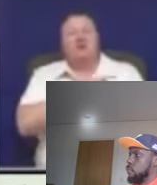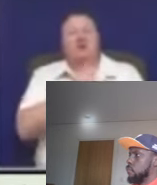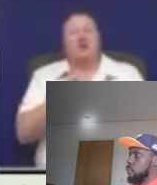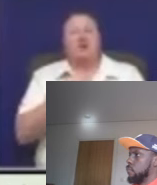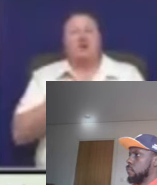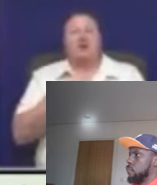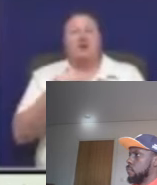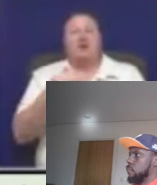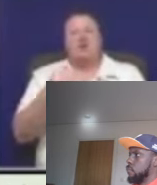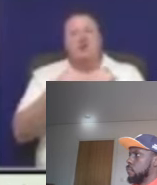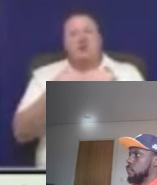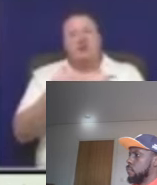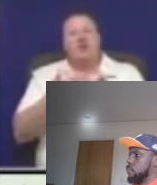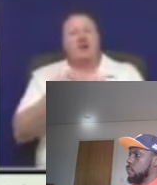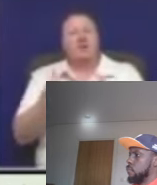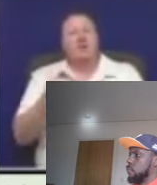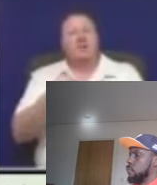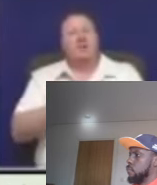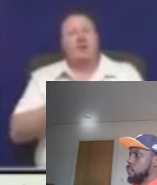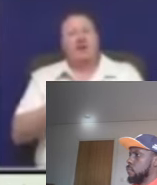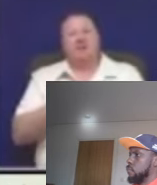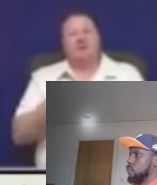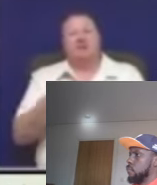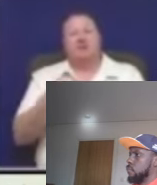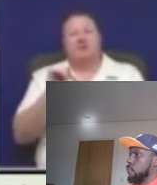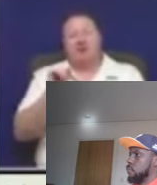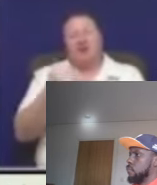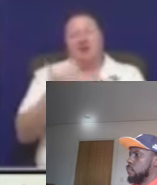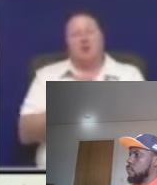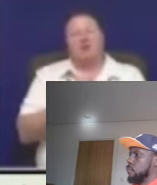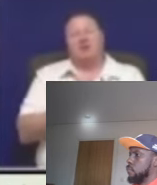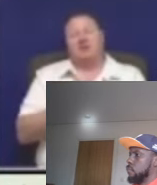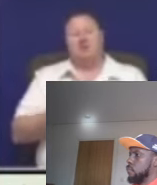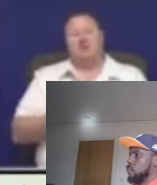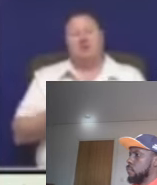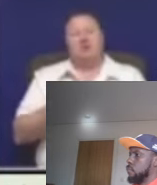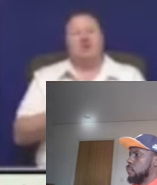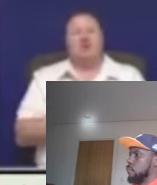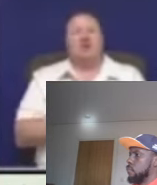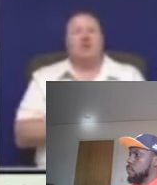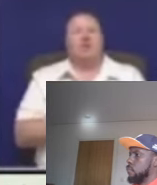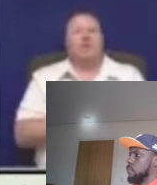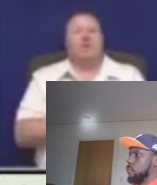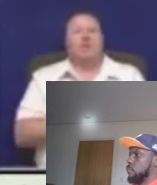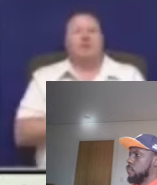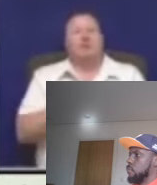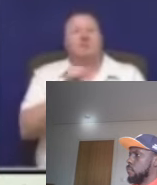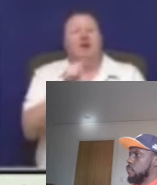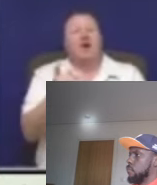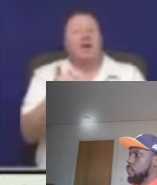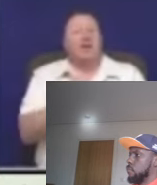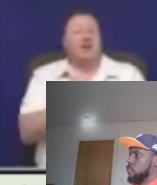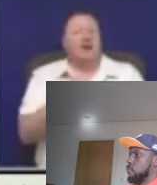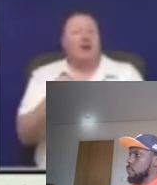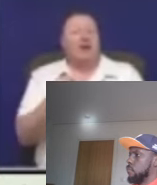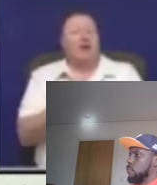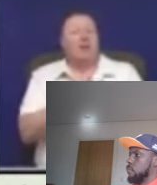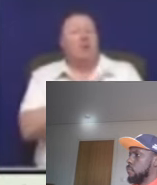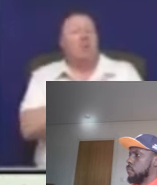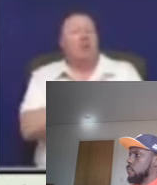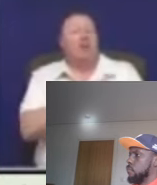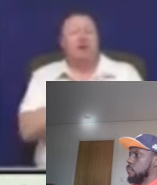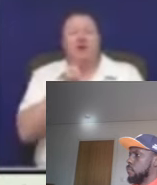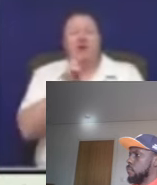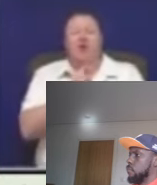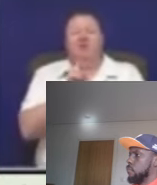chosen based on merit and capacity to deliver. Another key contributor to delays has been the lack of enforceable